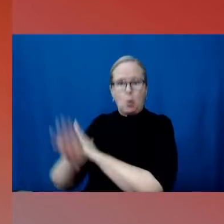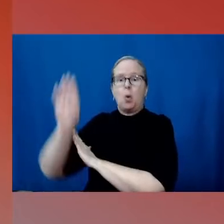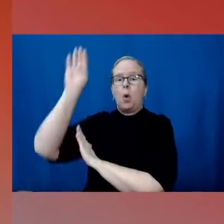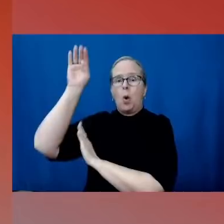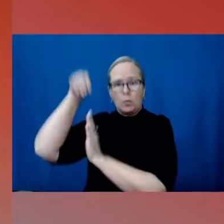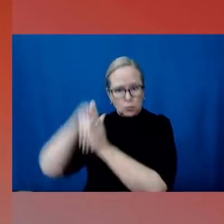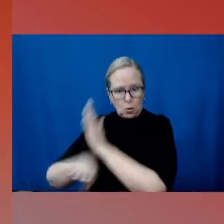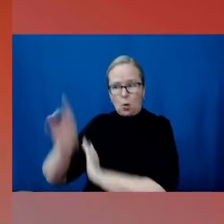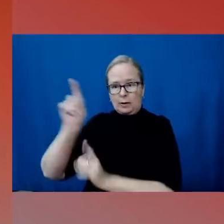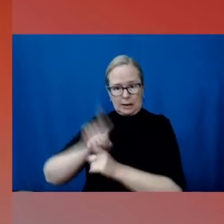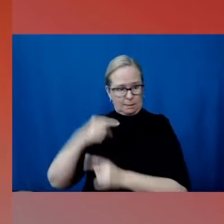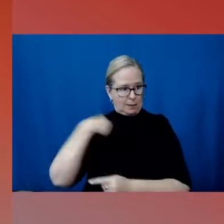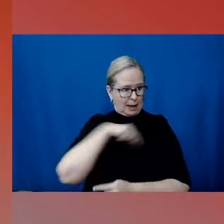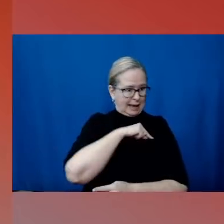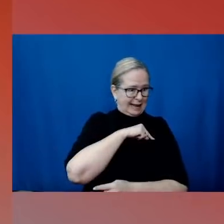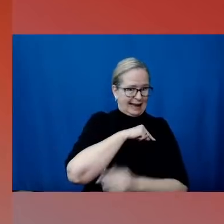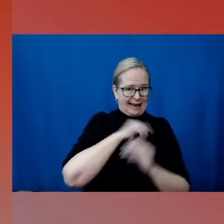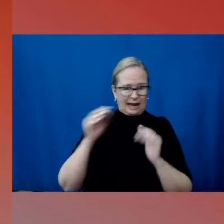Next slide, please.